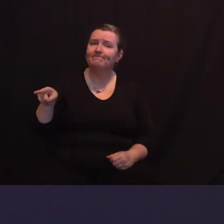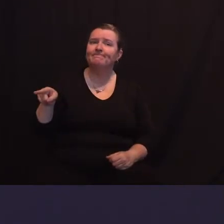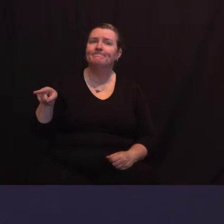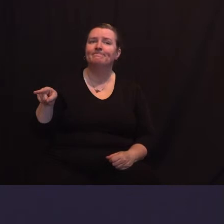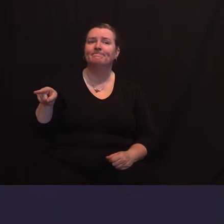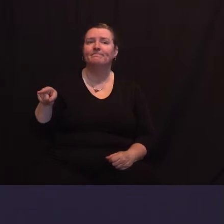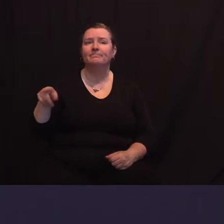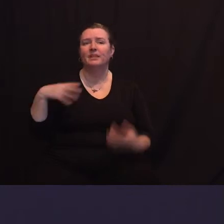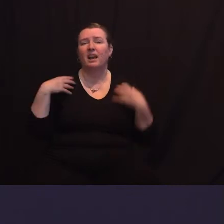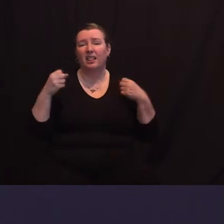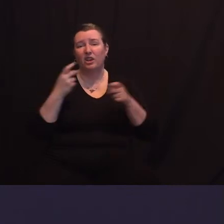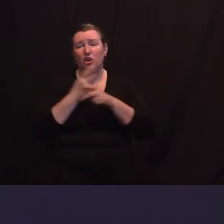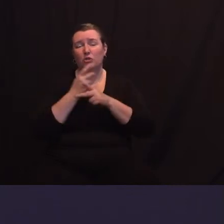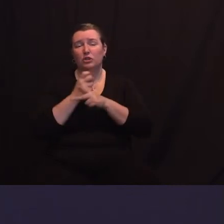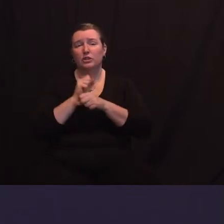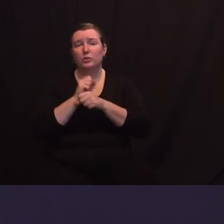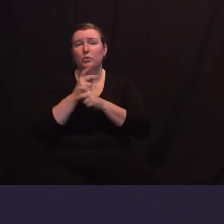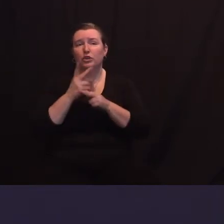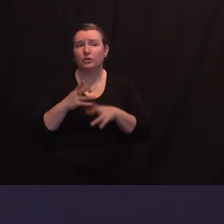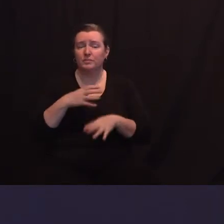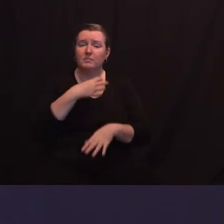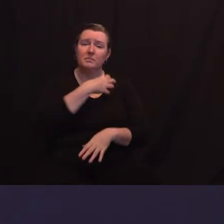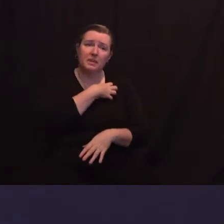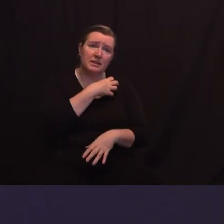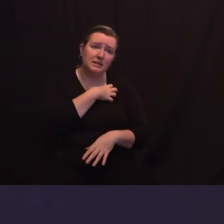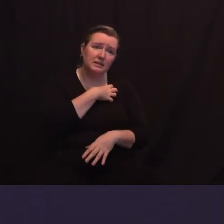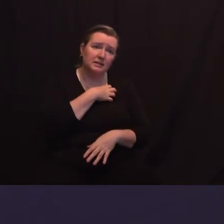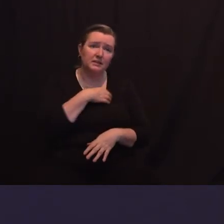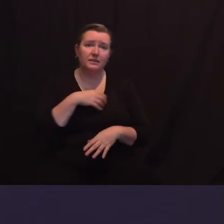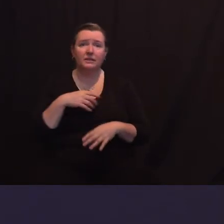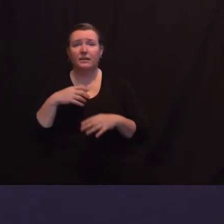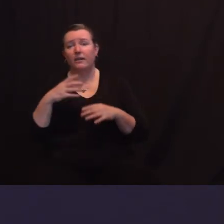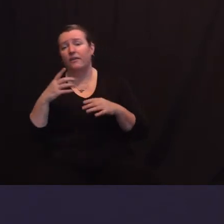of law enforcement, to the frontline essential workers,